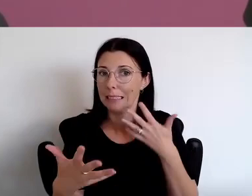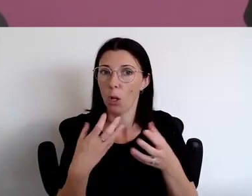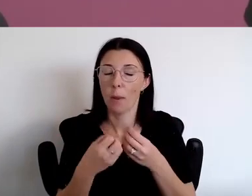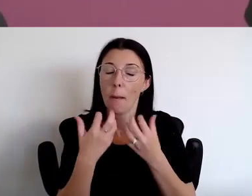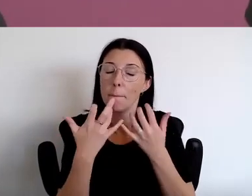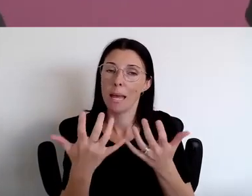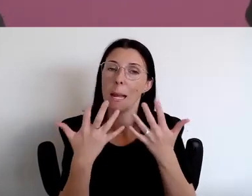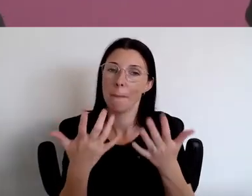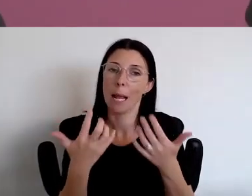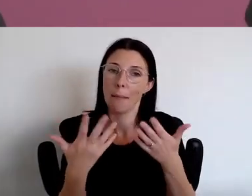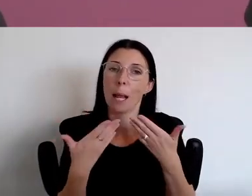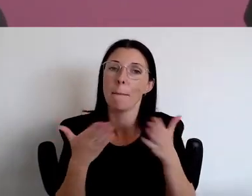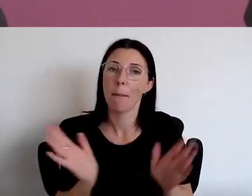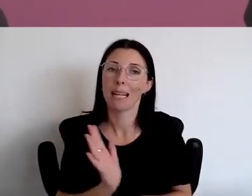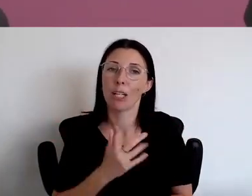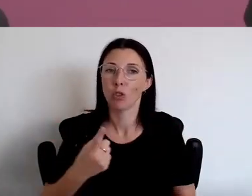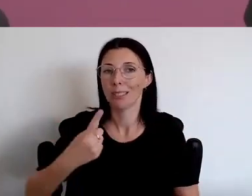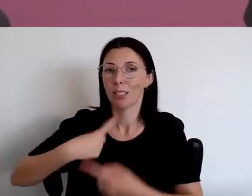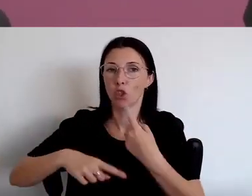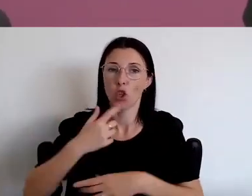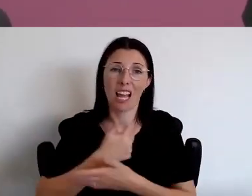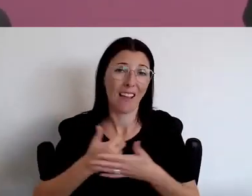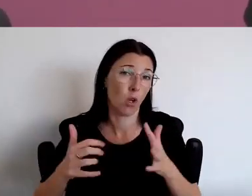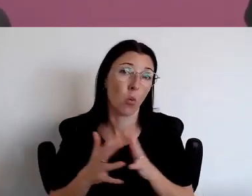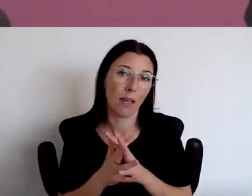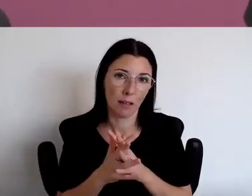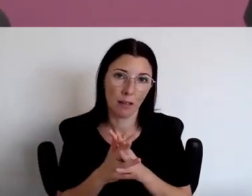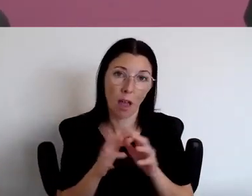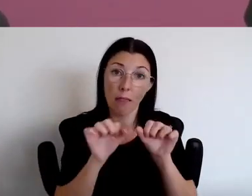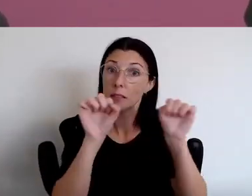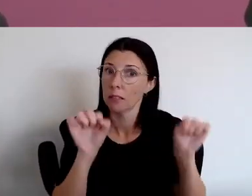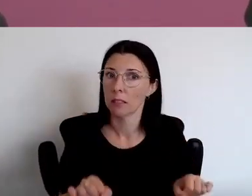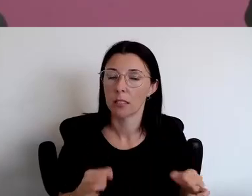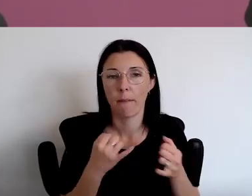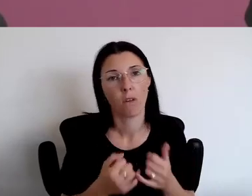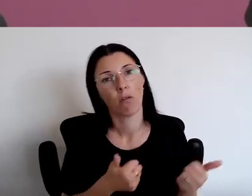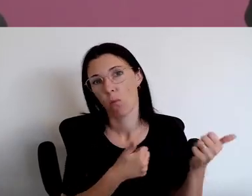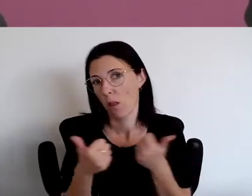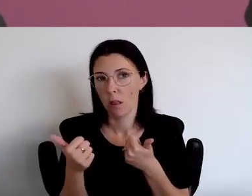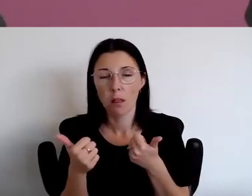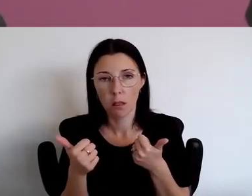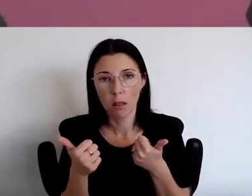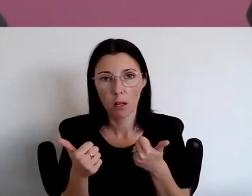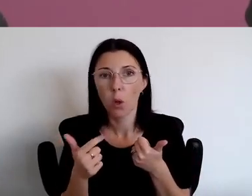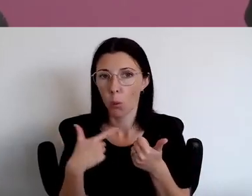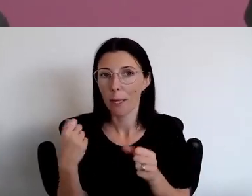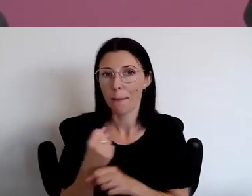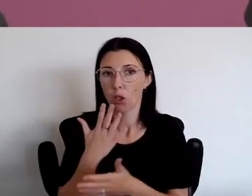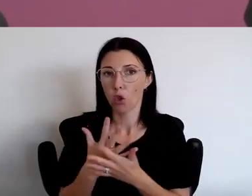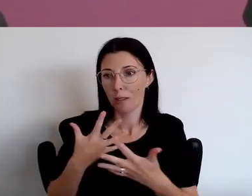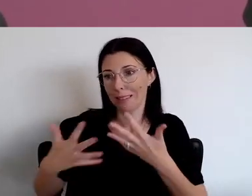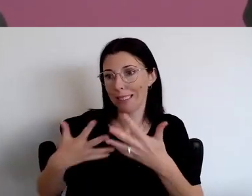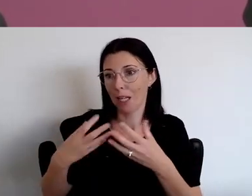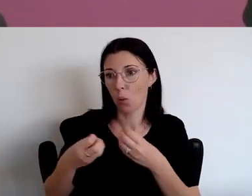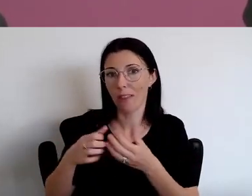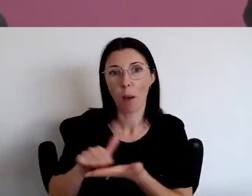on a weekly basis. And the system works incredibly well to ensure that their matter is dealt with appropriately. And again,